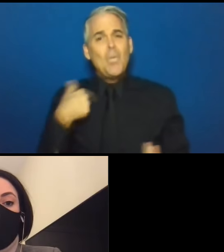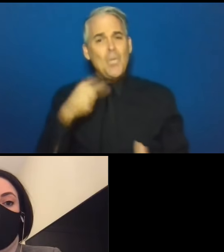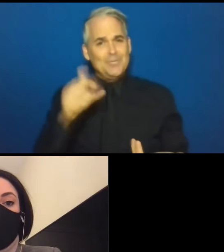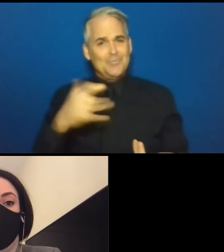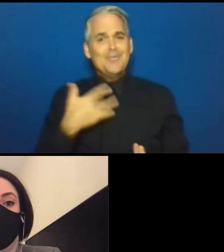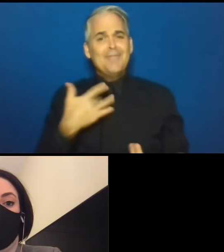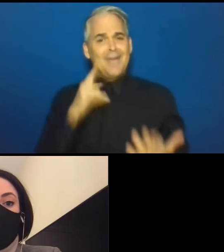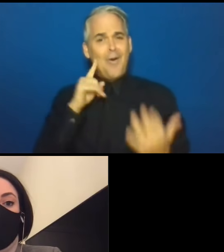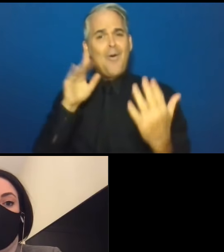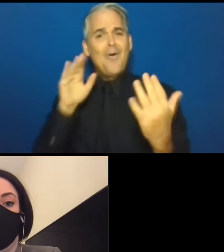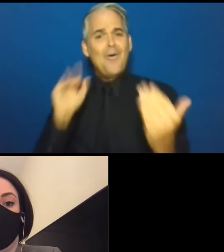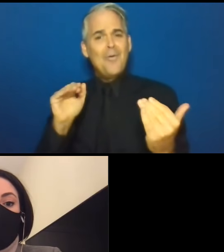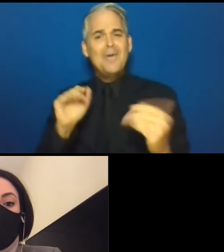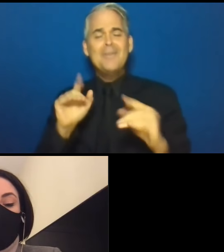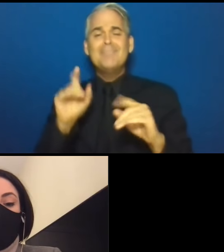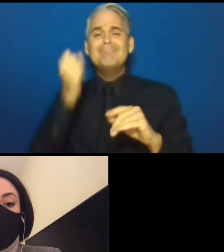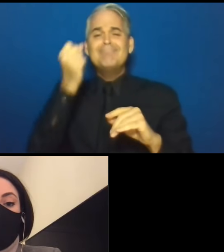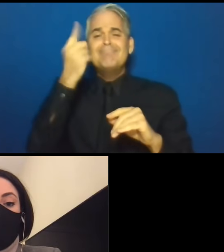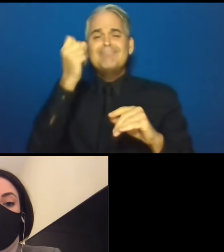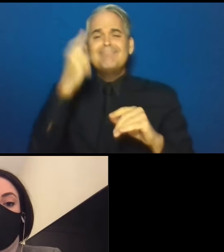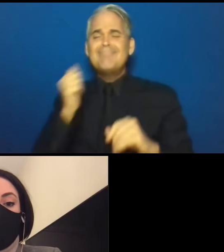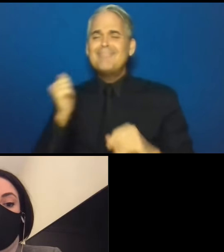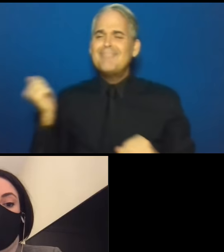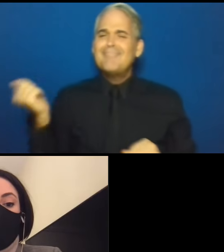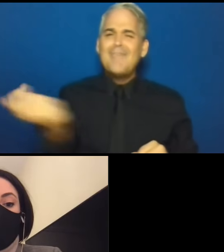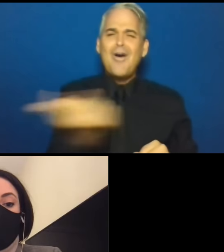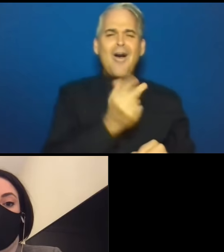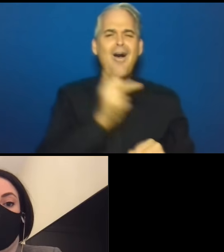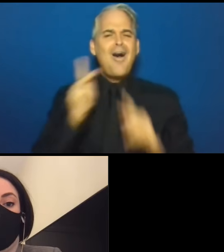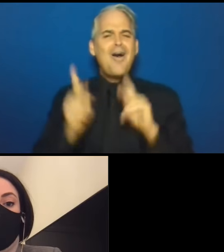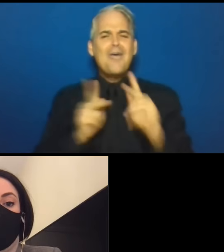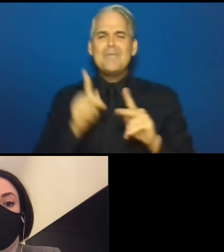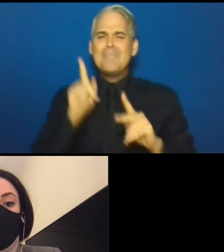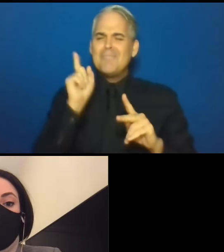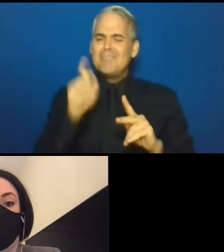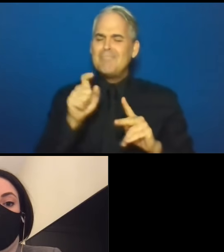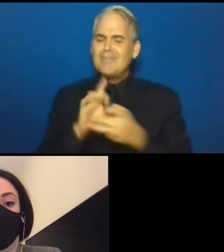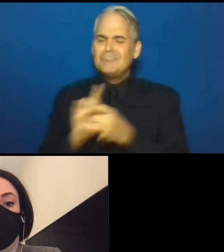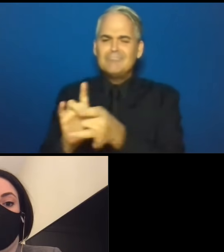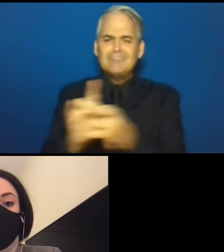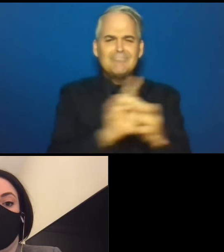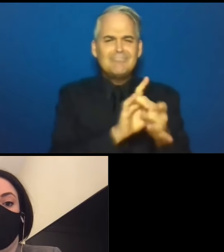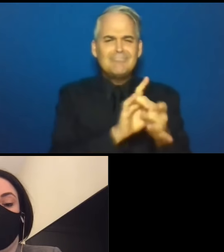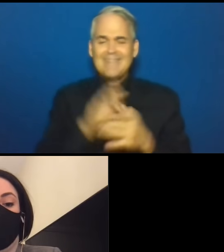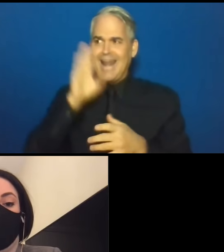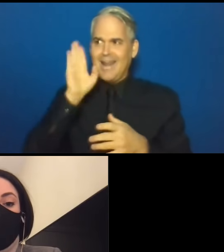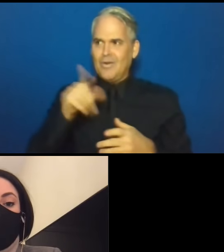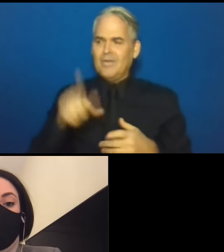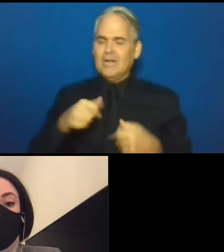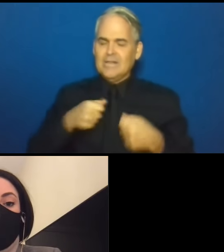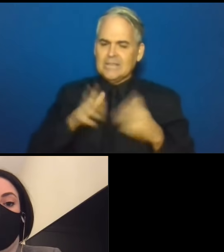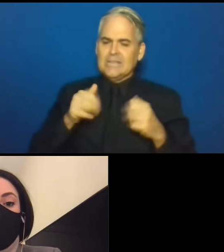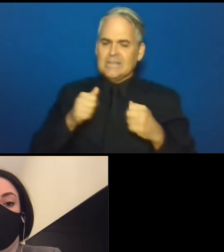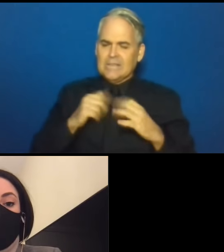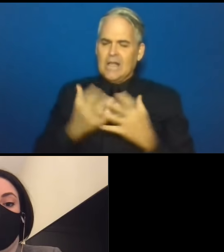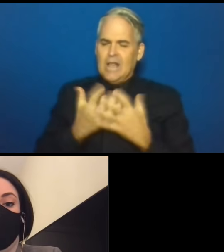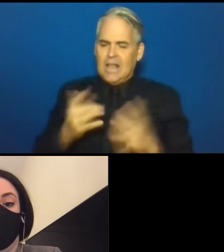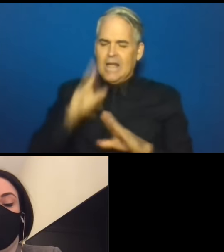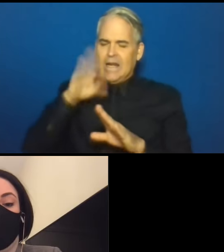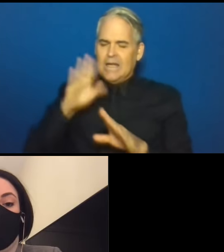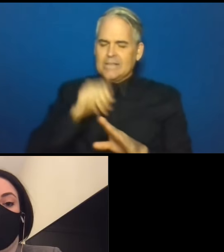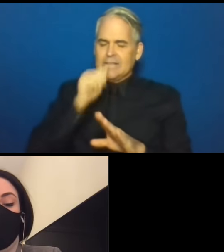need everybody to just reach down. And I know we've asked a lot, and I'm asking more. This is the right thing to do. And I'm